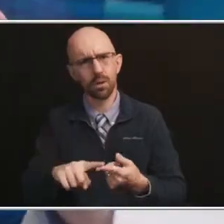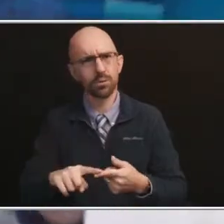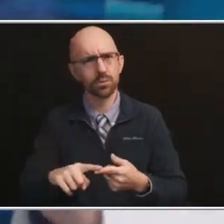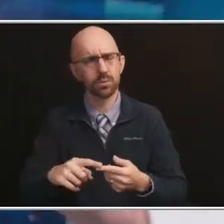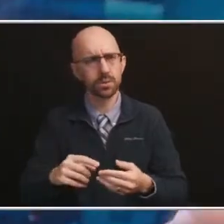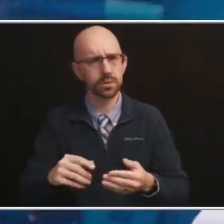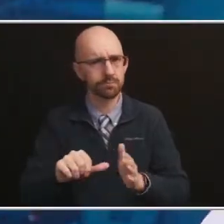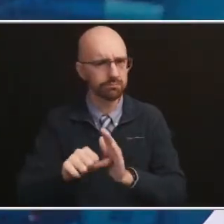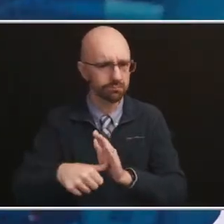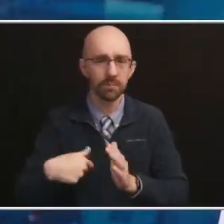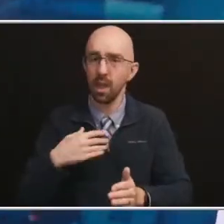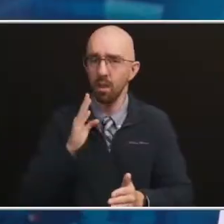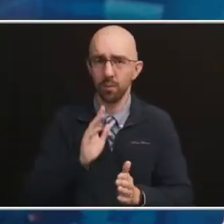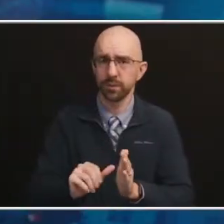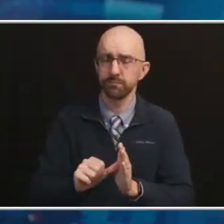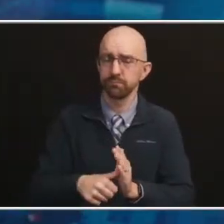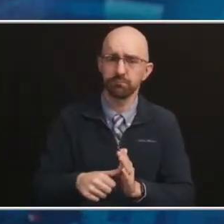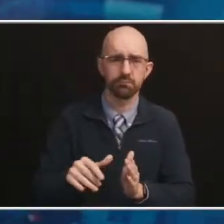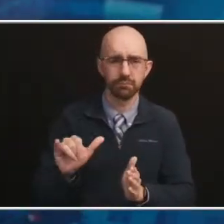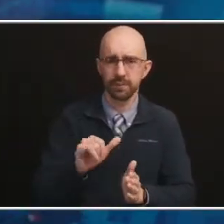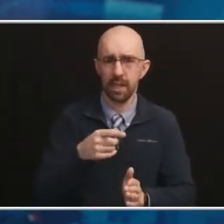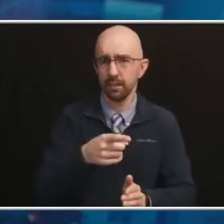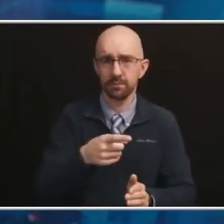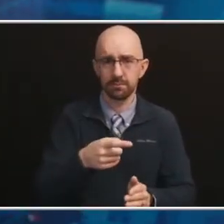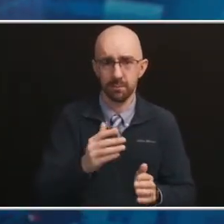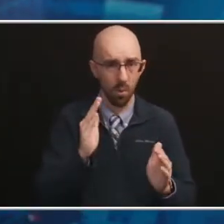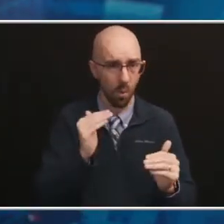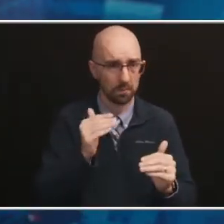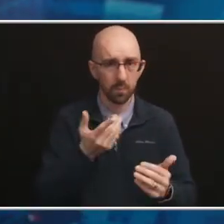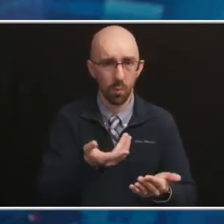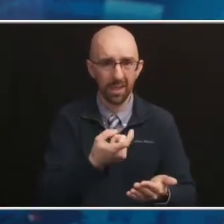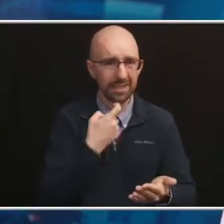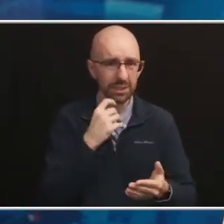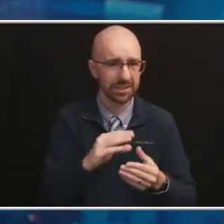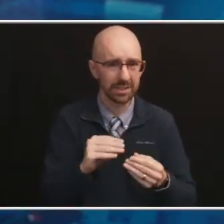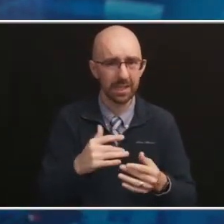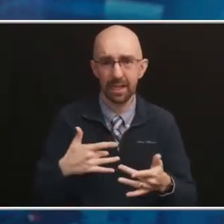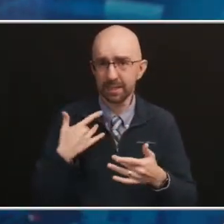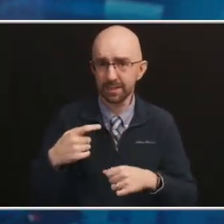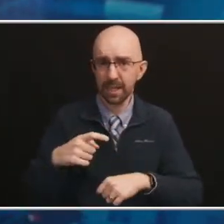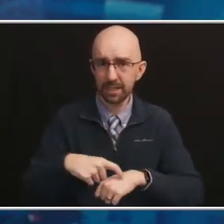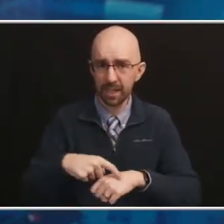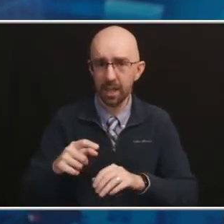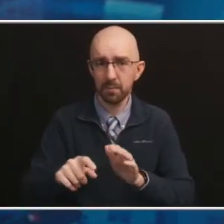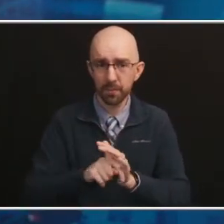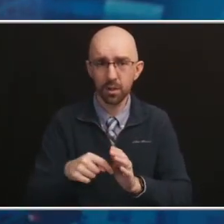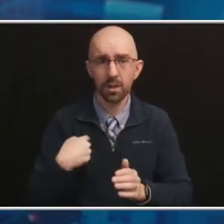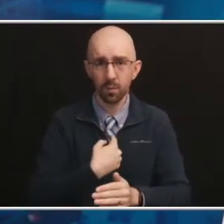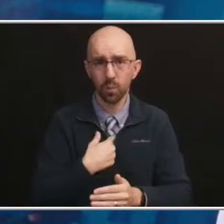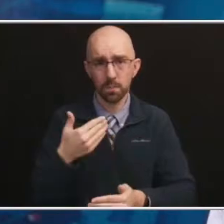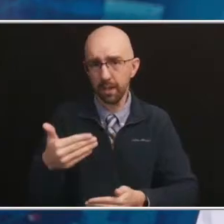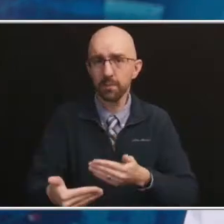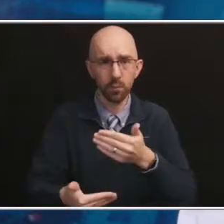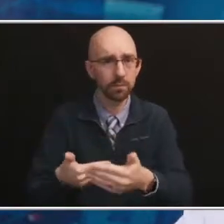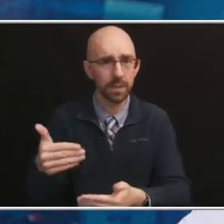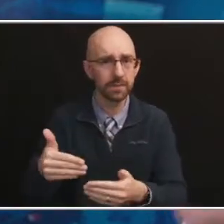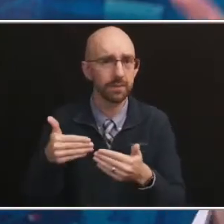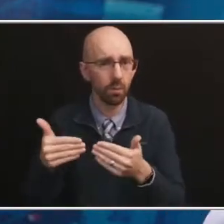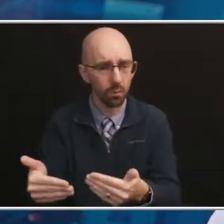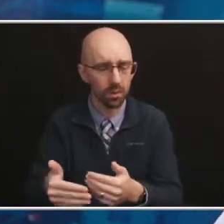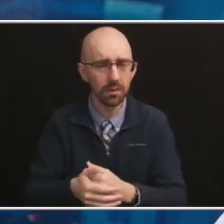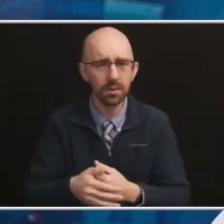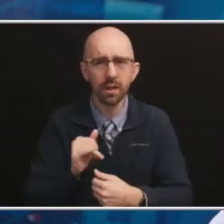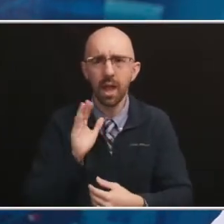reiterate, time of hope. It's a really exciting time. We are making strides forward. And I guess I would